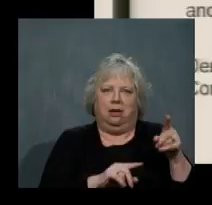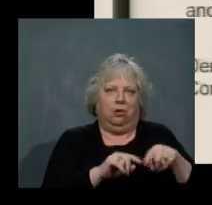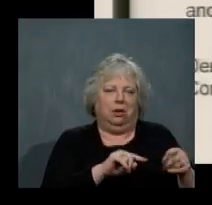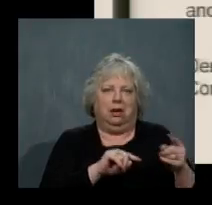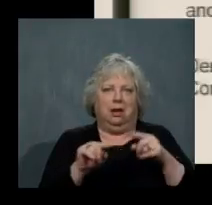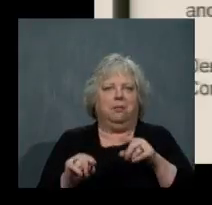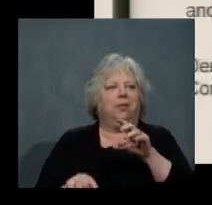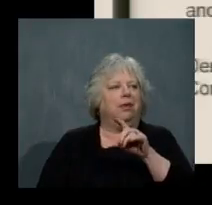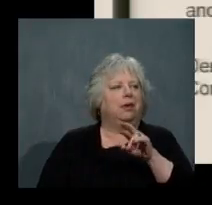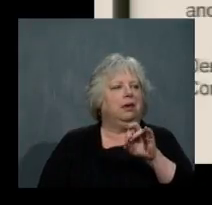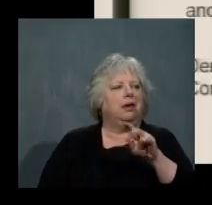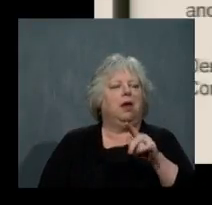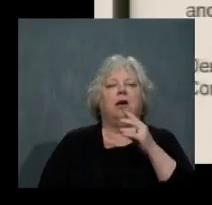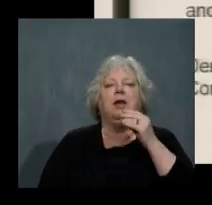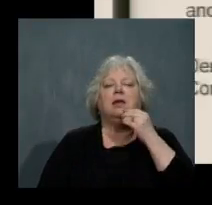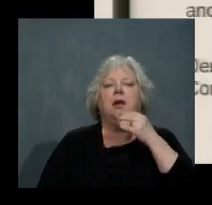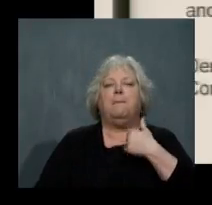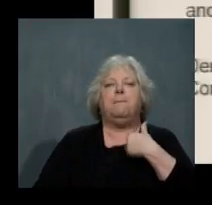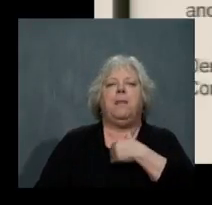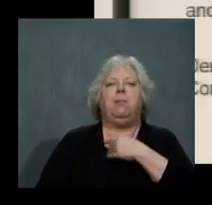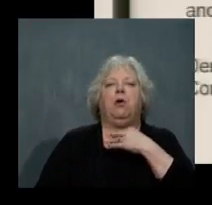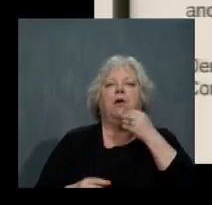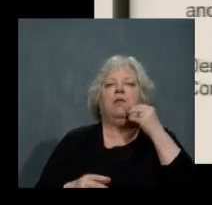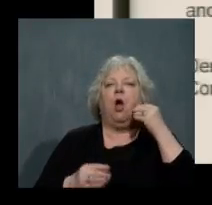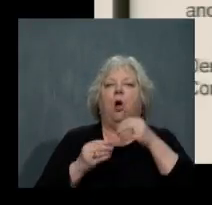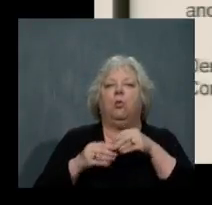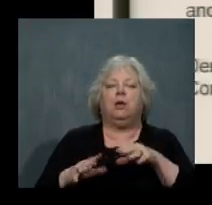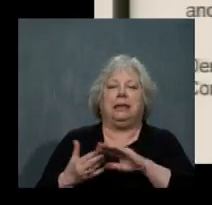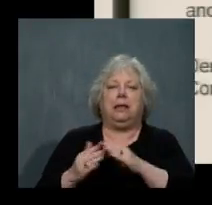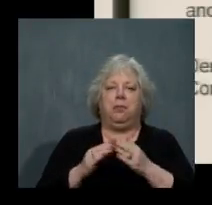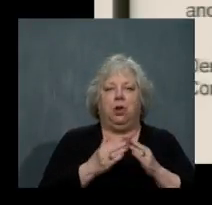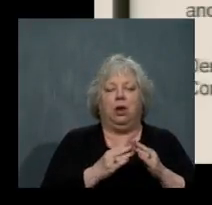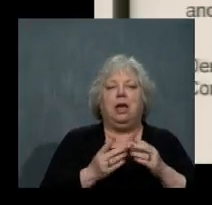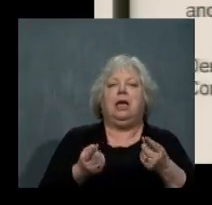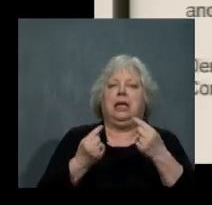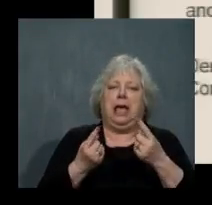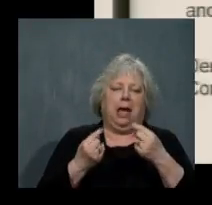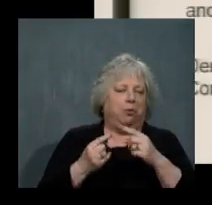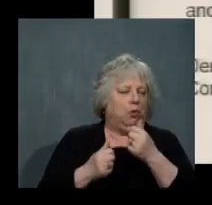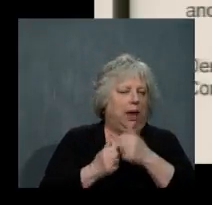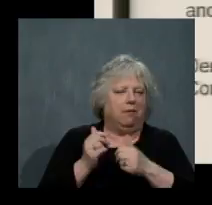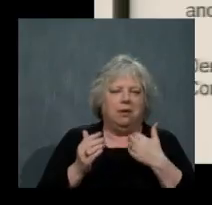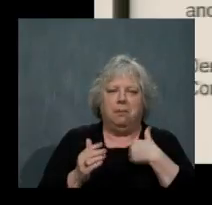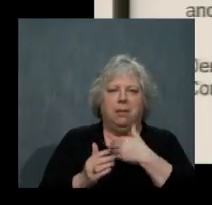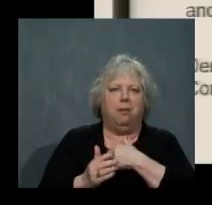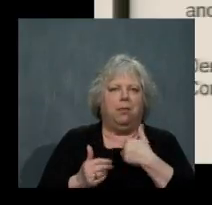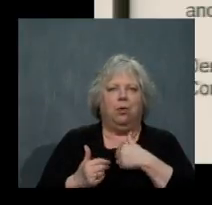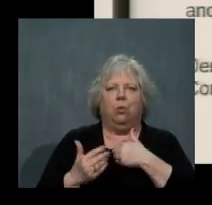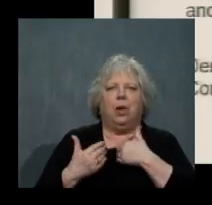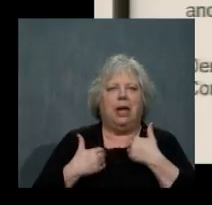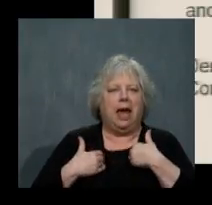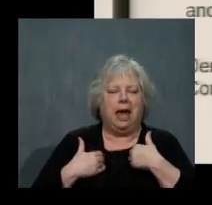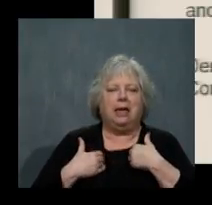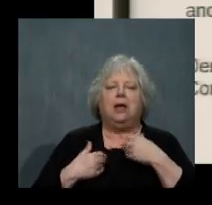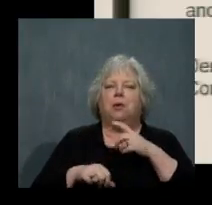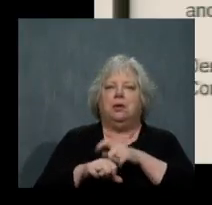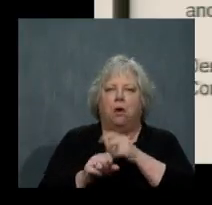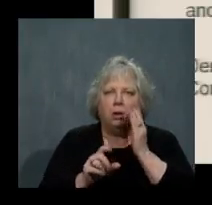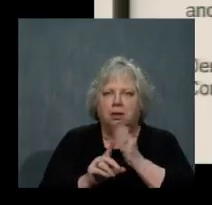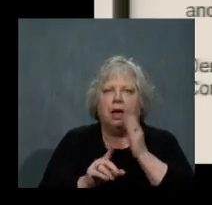This is Derek Clark, and he is a member of the homeless community, and he attended every meeting we had. He was on time, and he